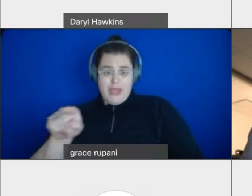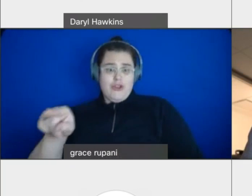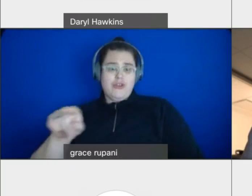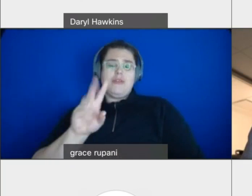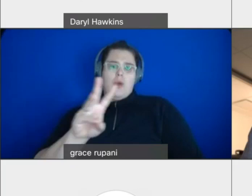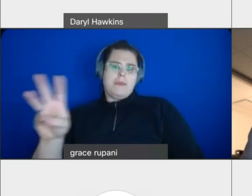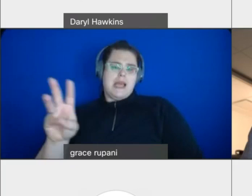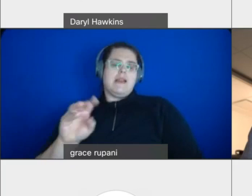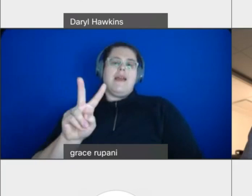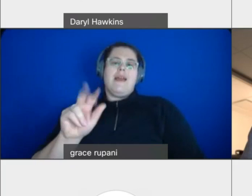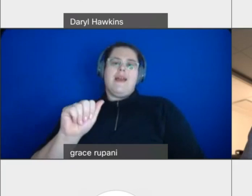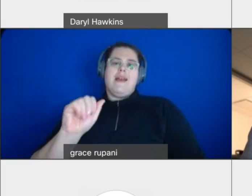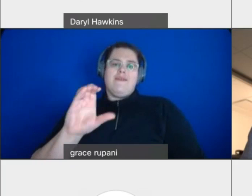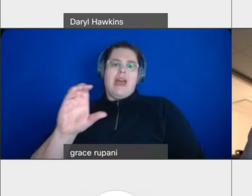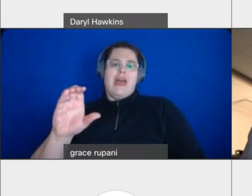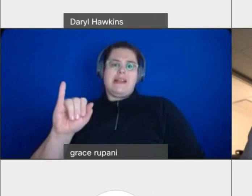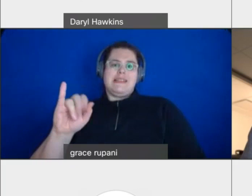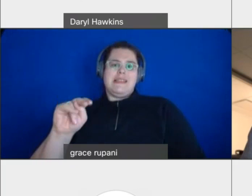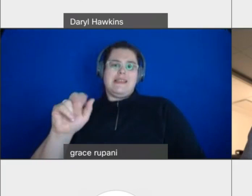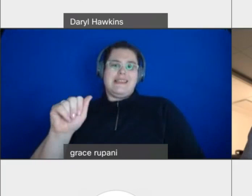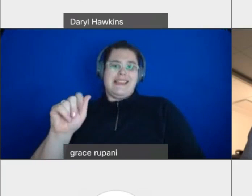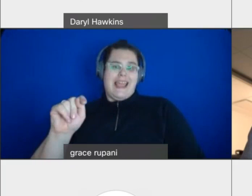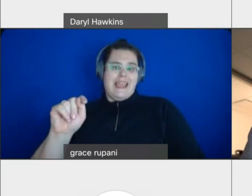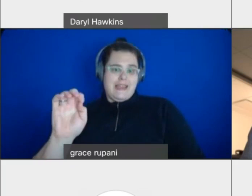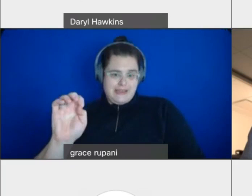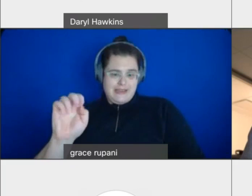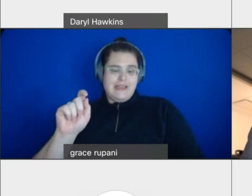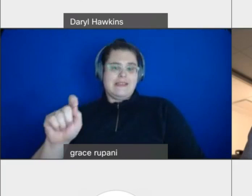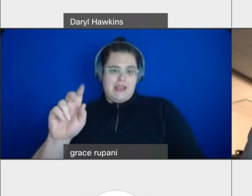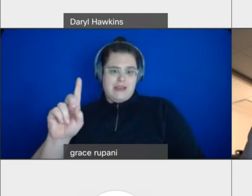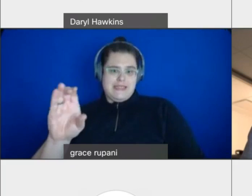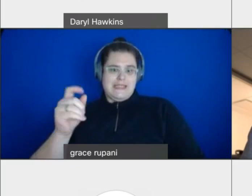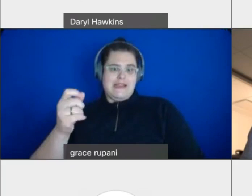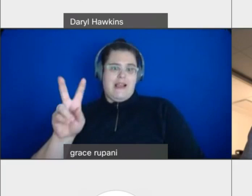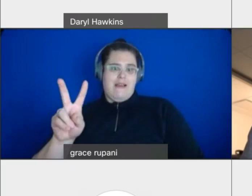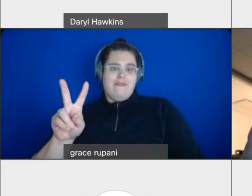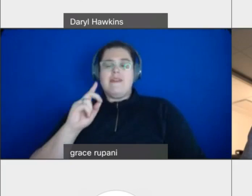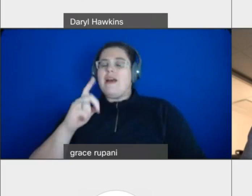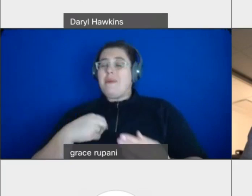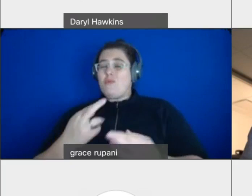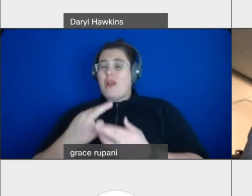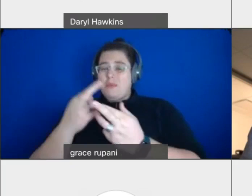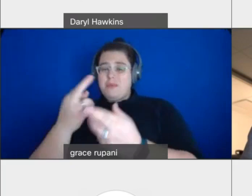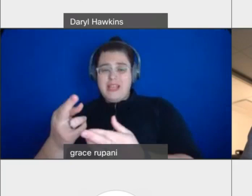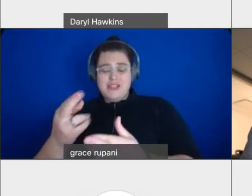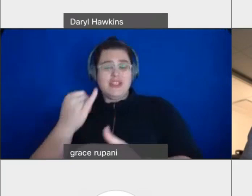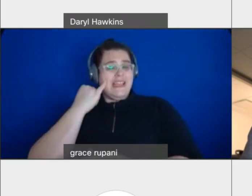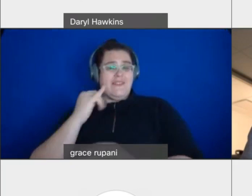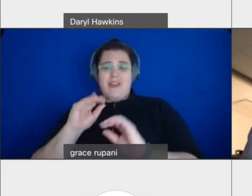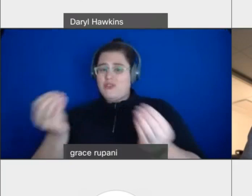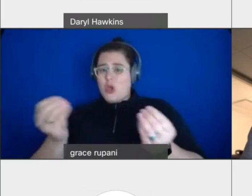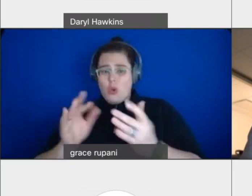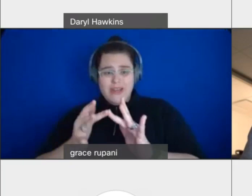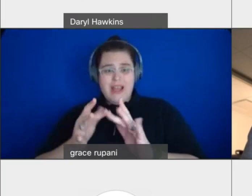vaccinate.dc.gov. So my recommendation would be to go to the website first, unless you're absolutely unable, because it's a